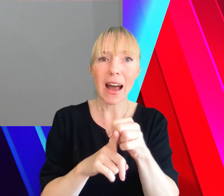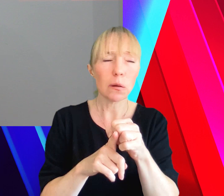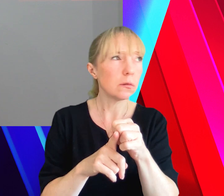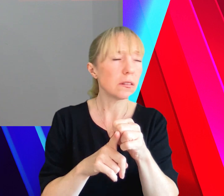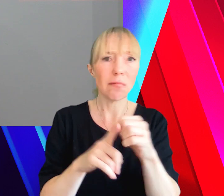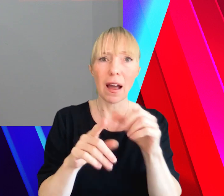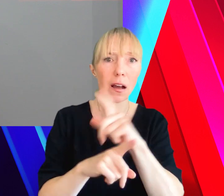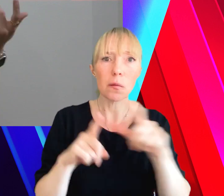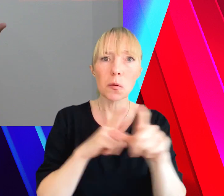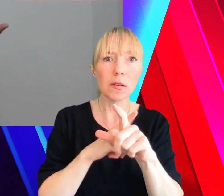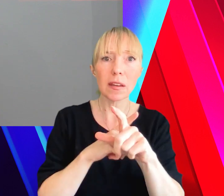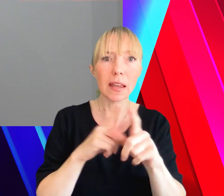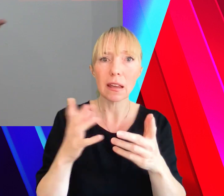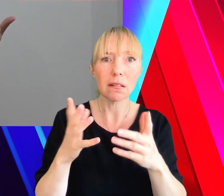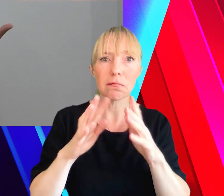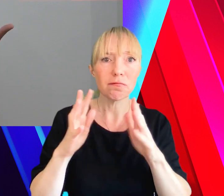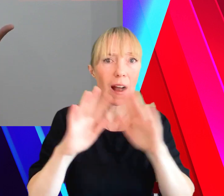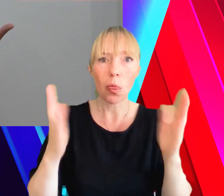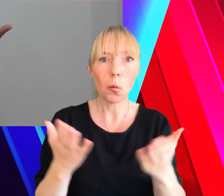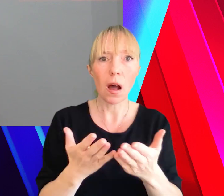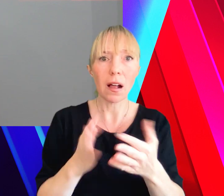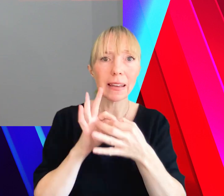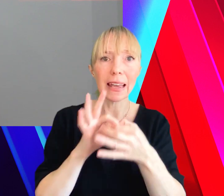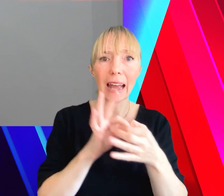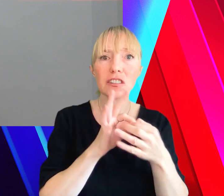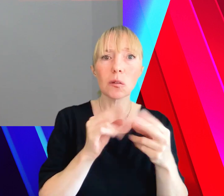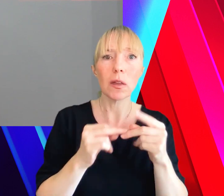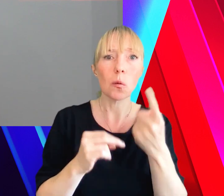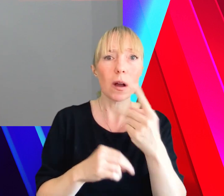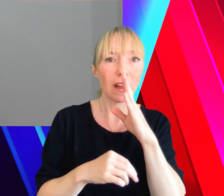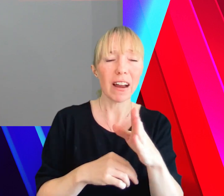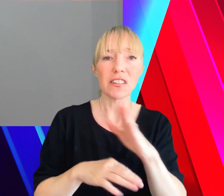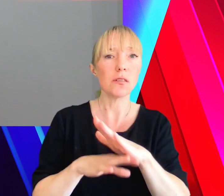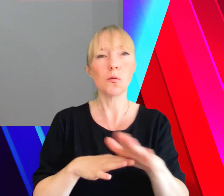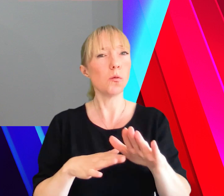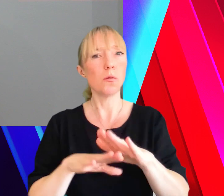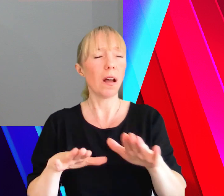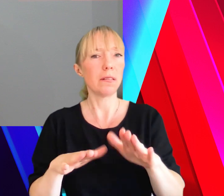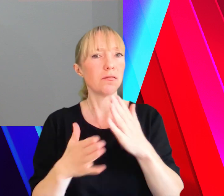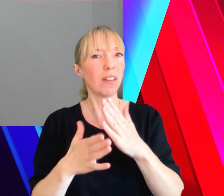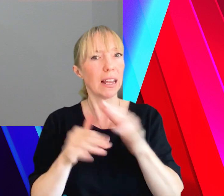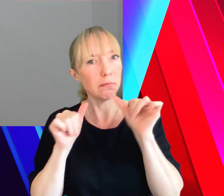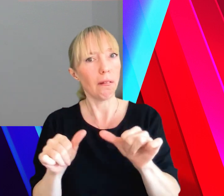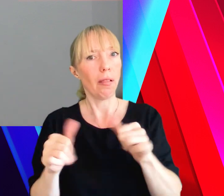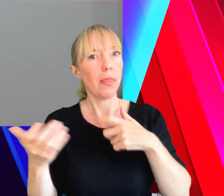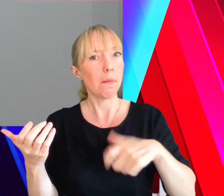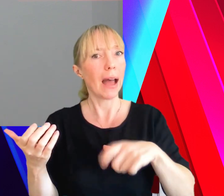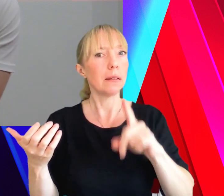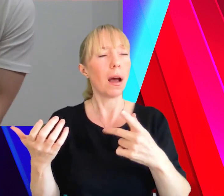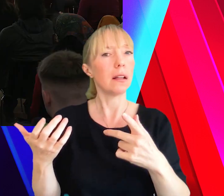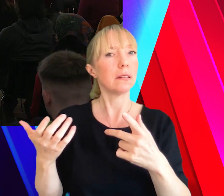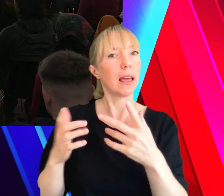like this whole community like across the world of like people really engaging with One Direction, not because they like the band, but because they actually stand for